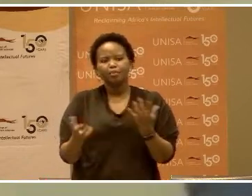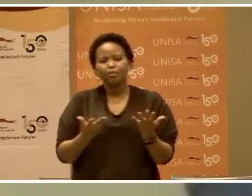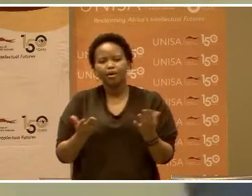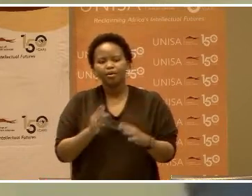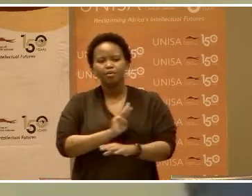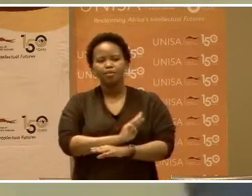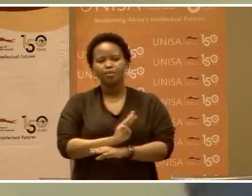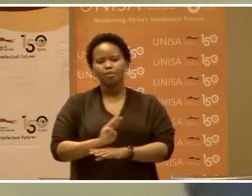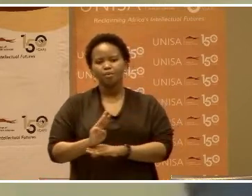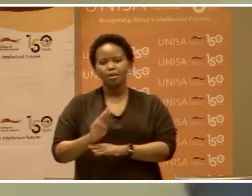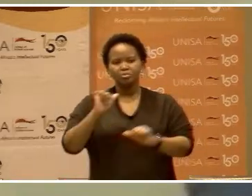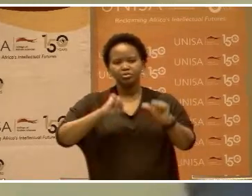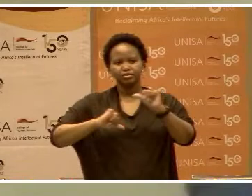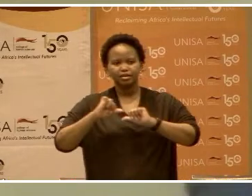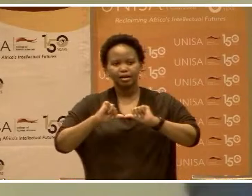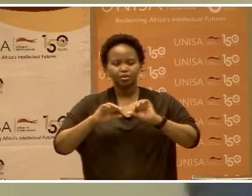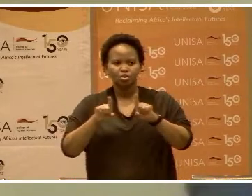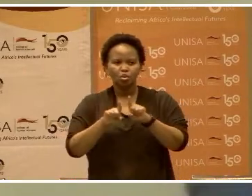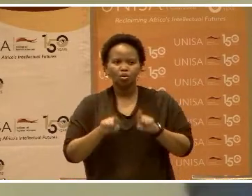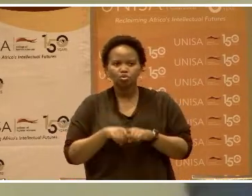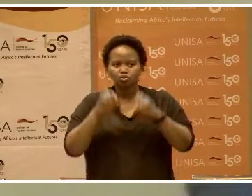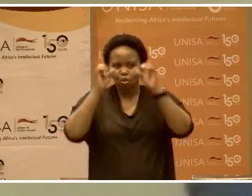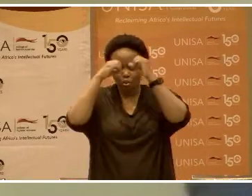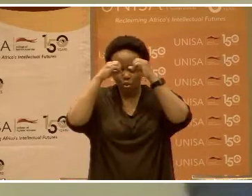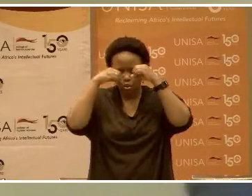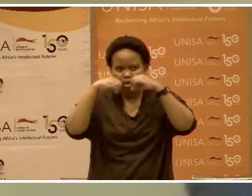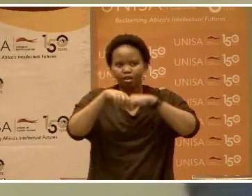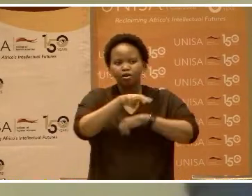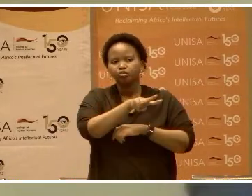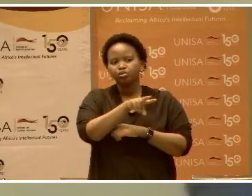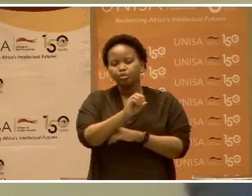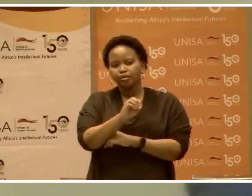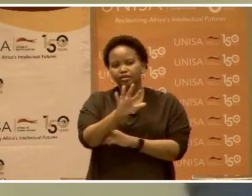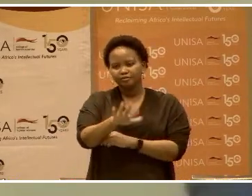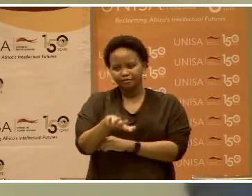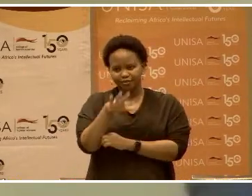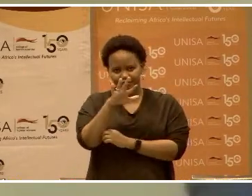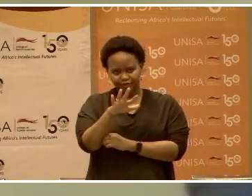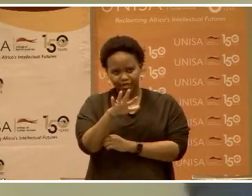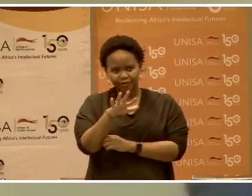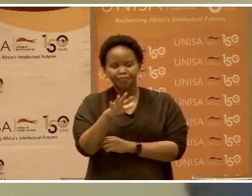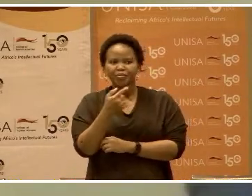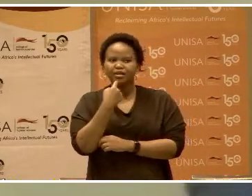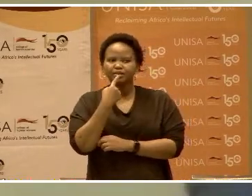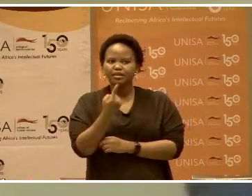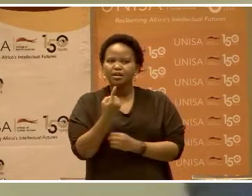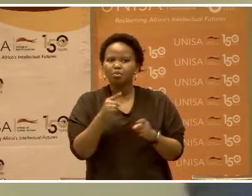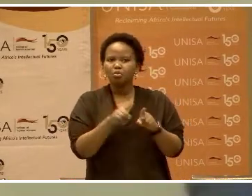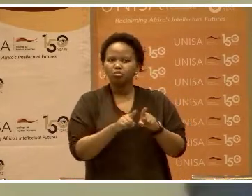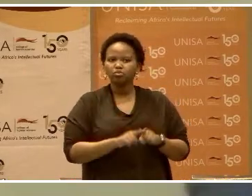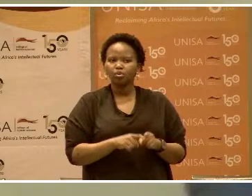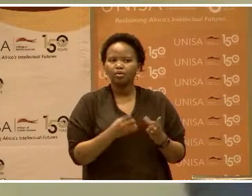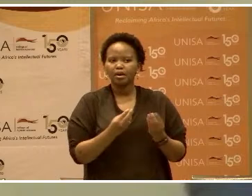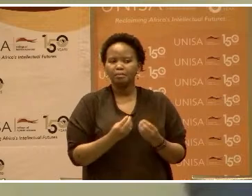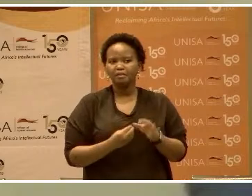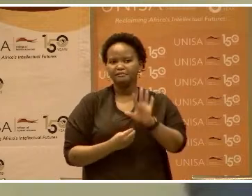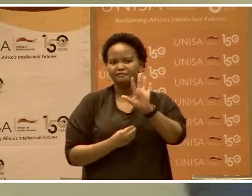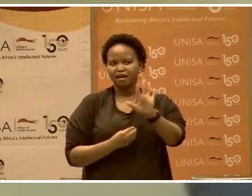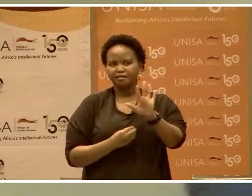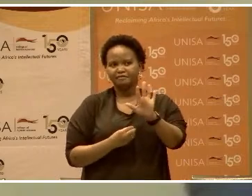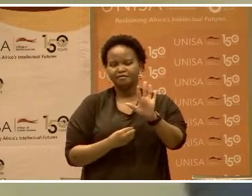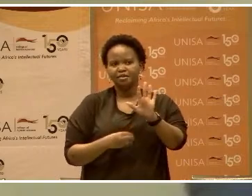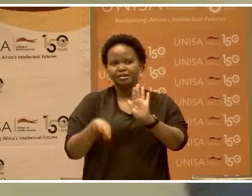Google in 2015, and number 35 in Nigeria in the subsequent ratings. In